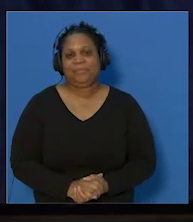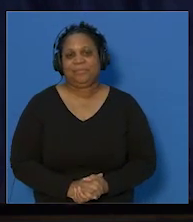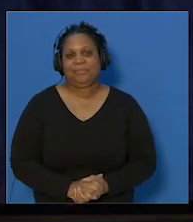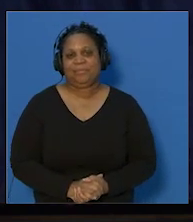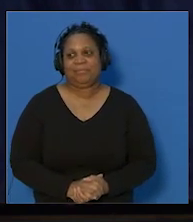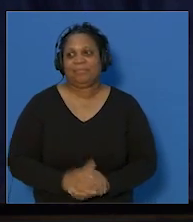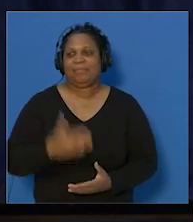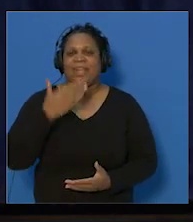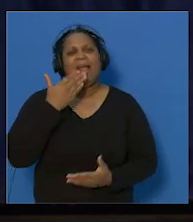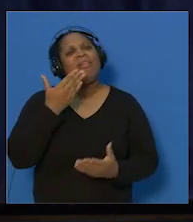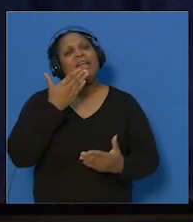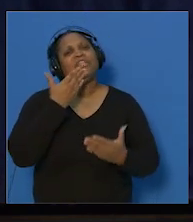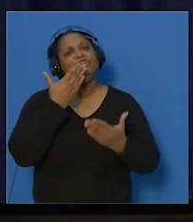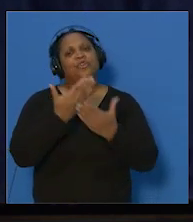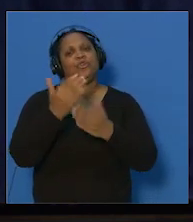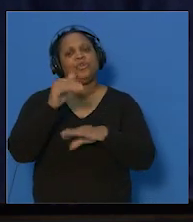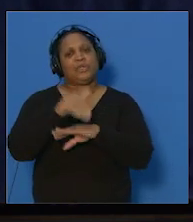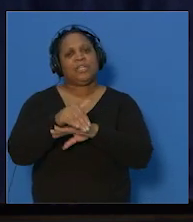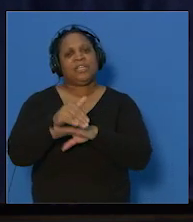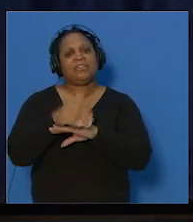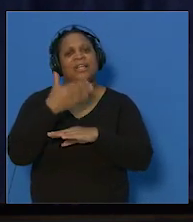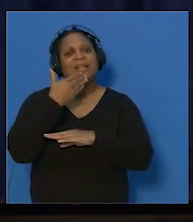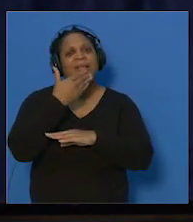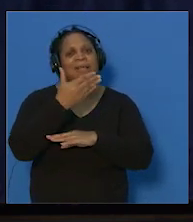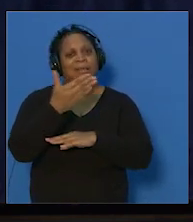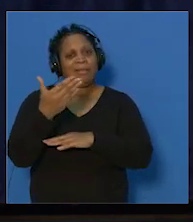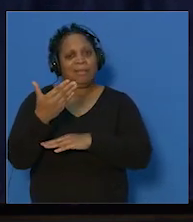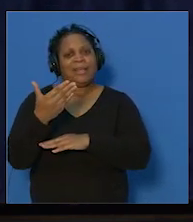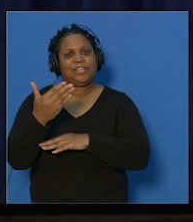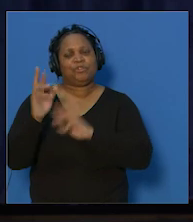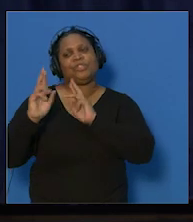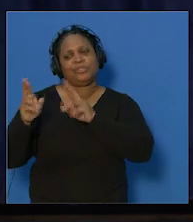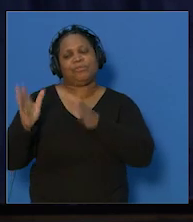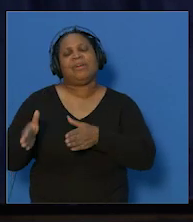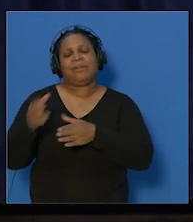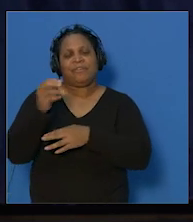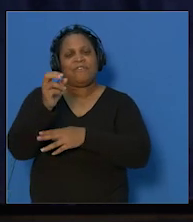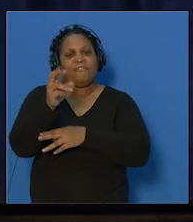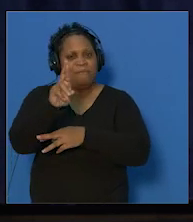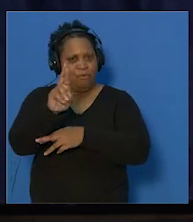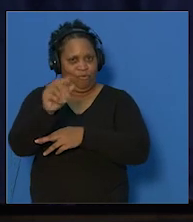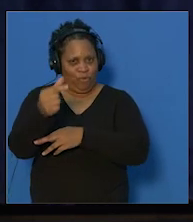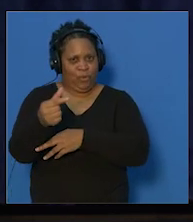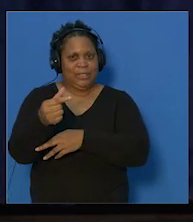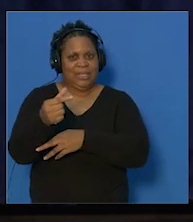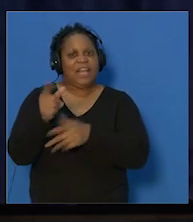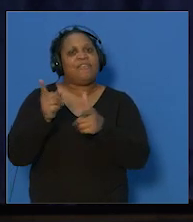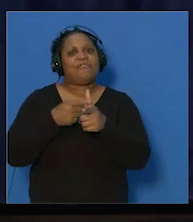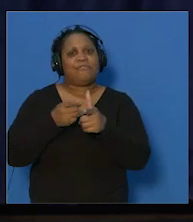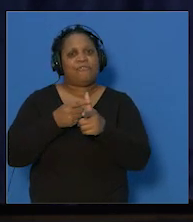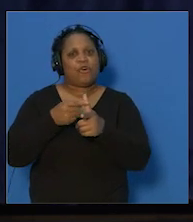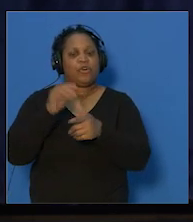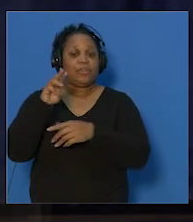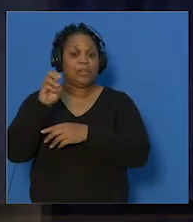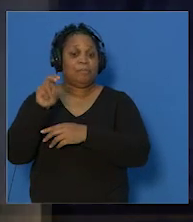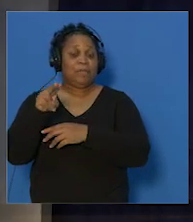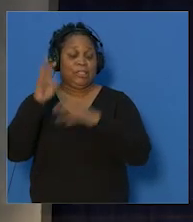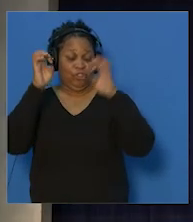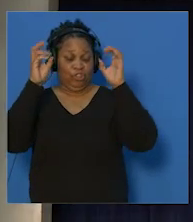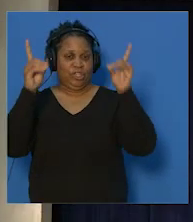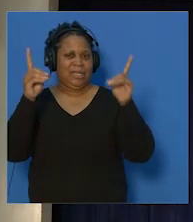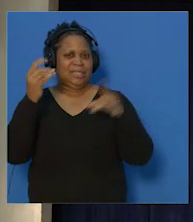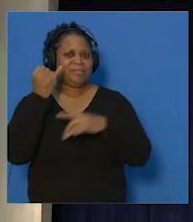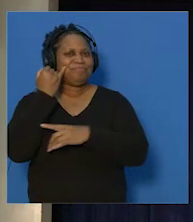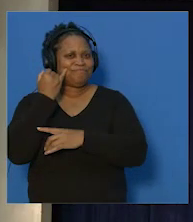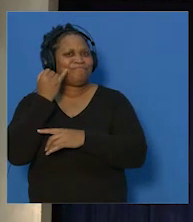Thank you. Good evening, everyone, and thank you very much. Fiona McWhirter from the Royal Gazette. First of all, for the Minister of Education, if I